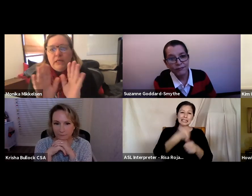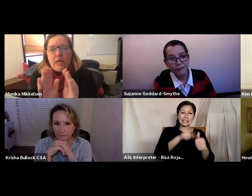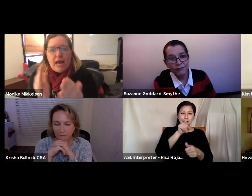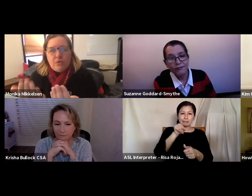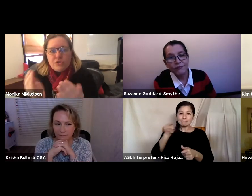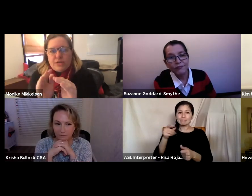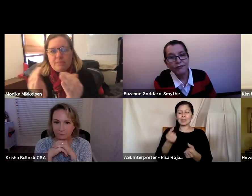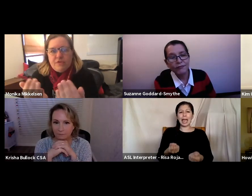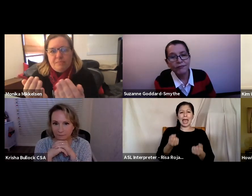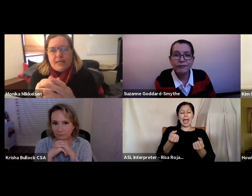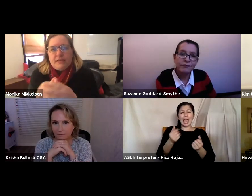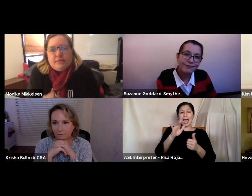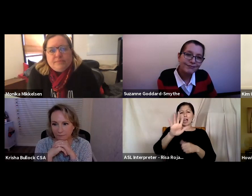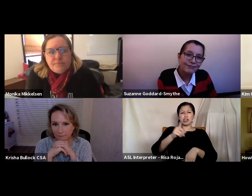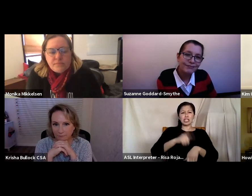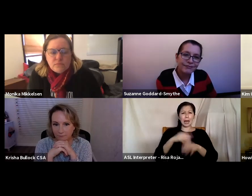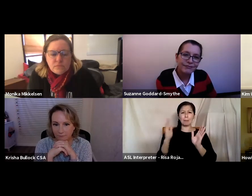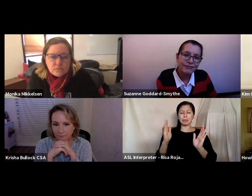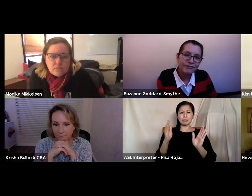you, like, how is your time frame planned?